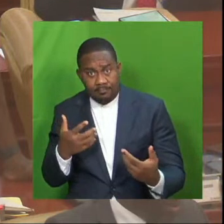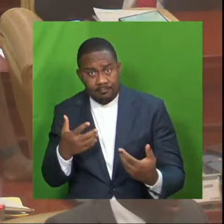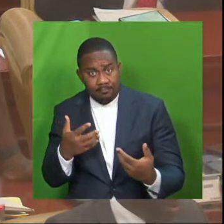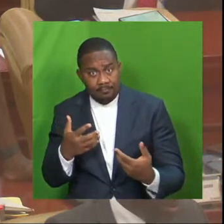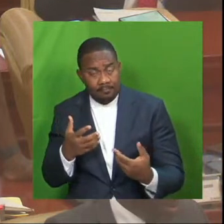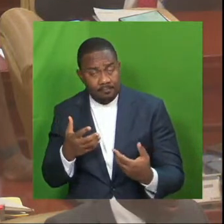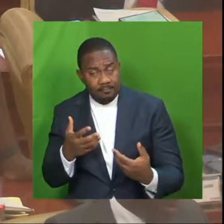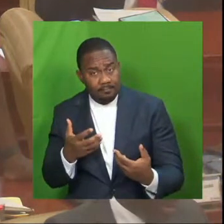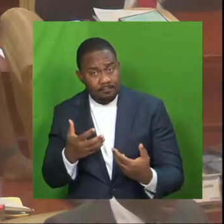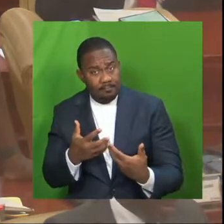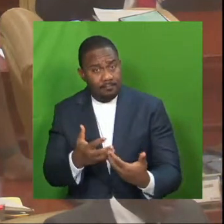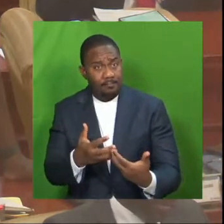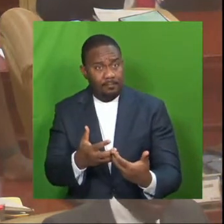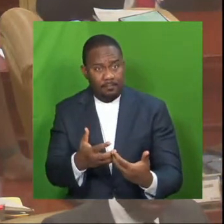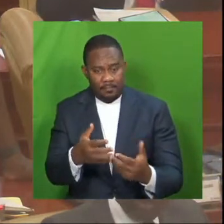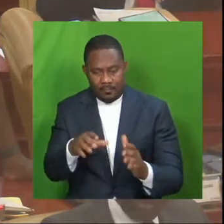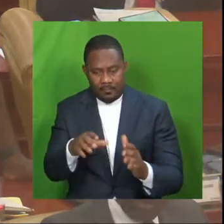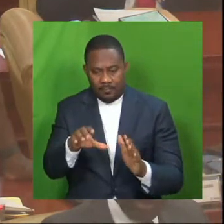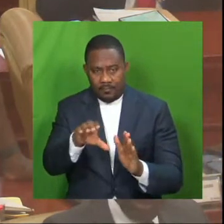That's without